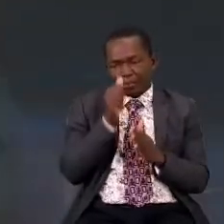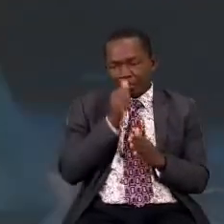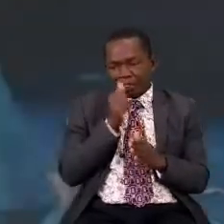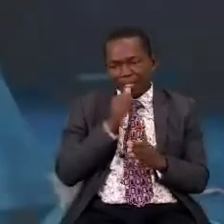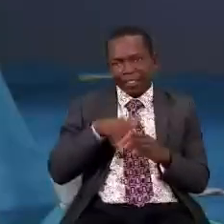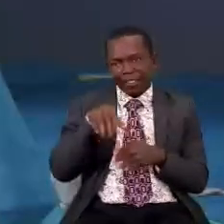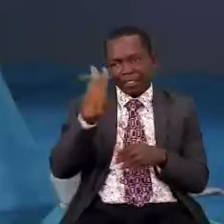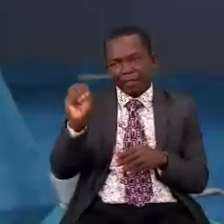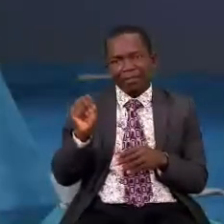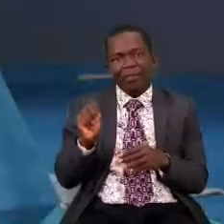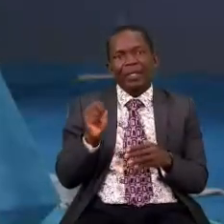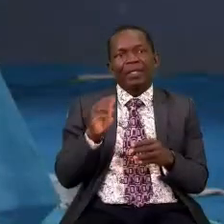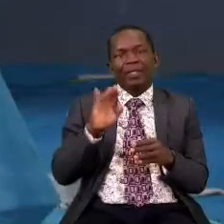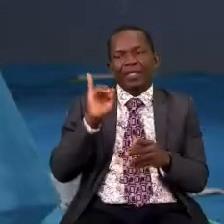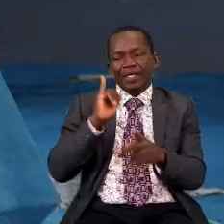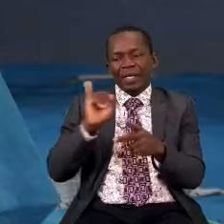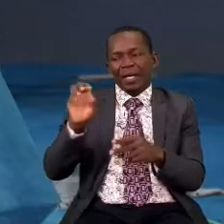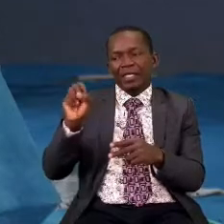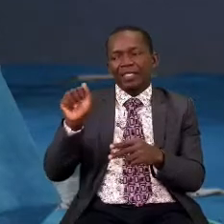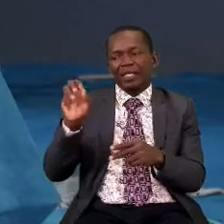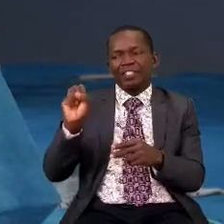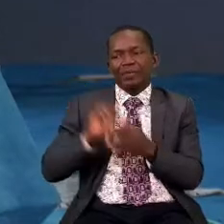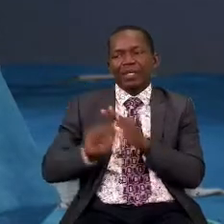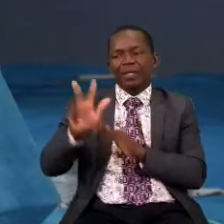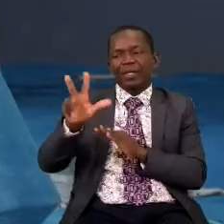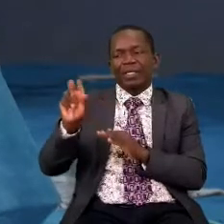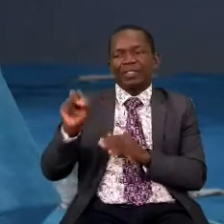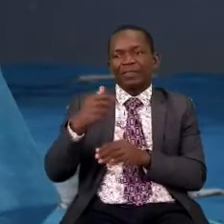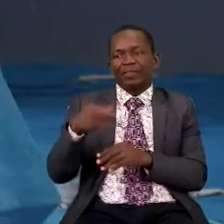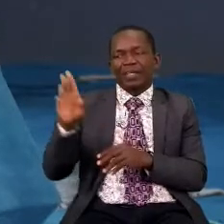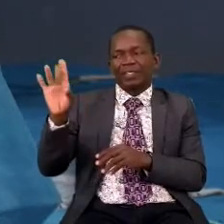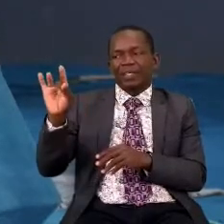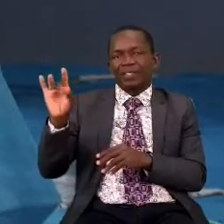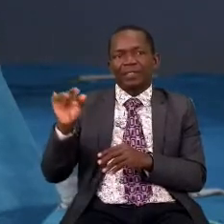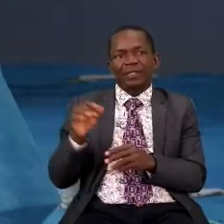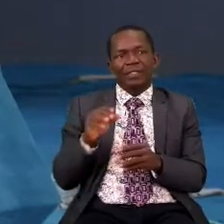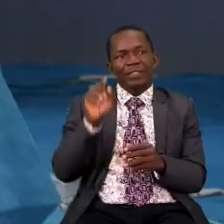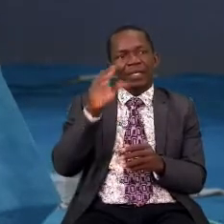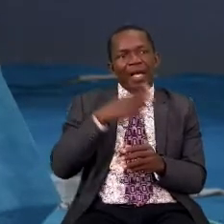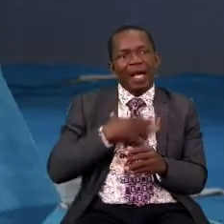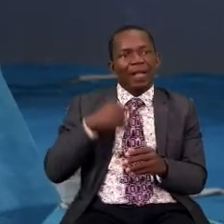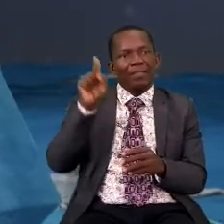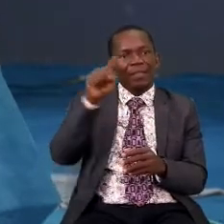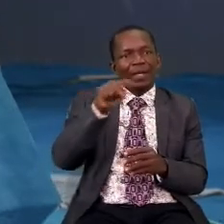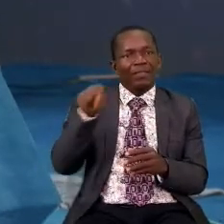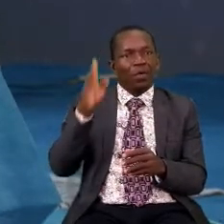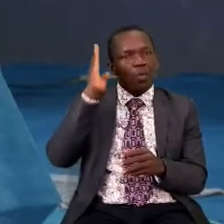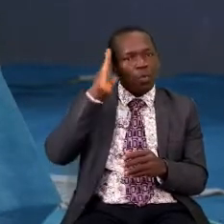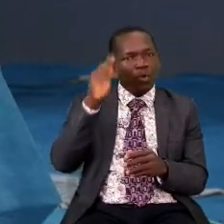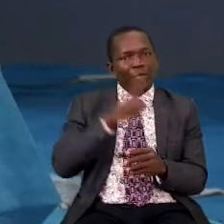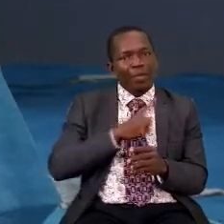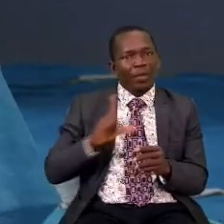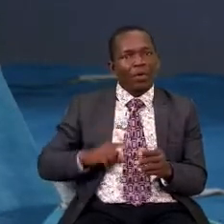the Lord wait. He's looking for those who'll be like Absalom and the sea's